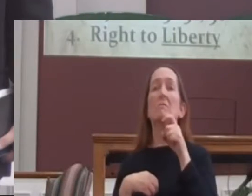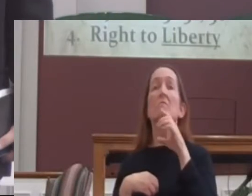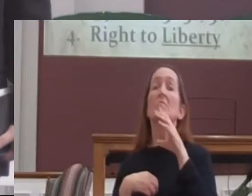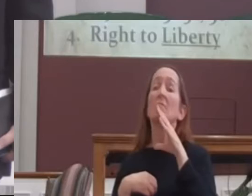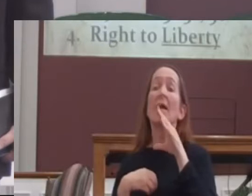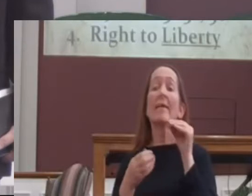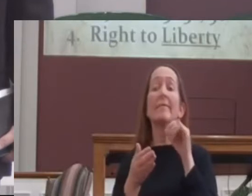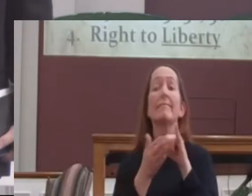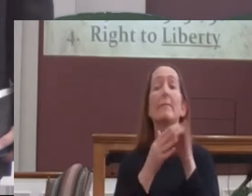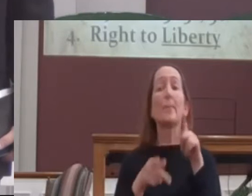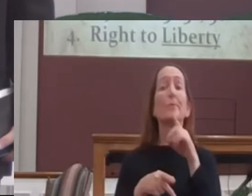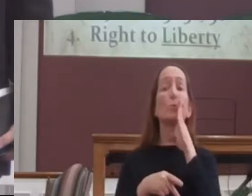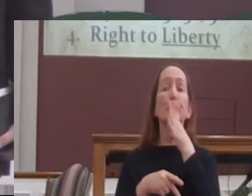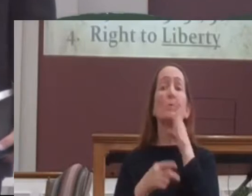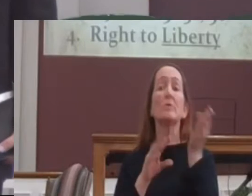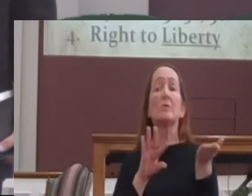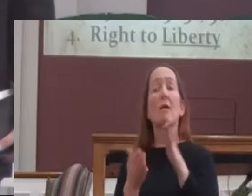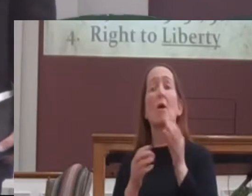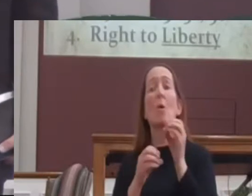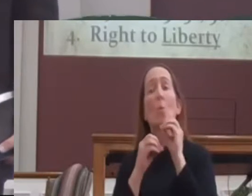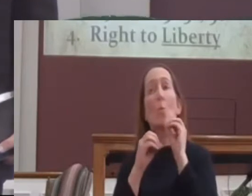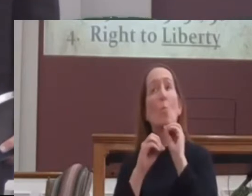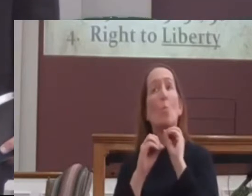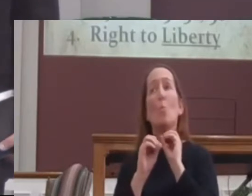And they will die without knowing Jesus.